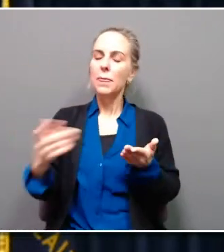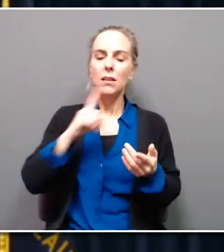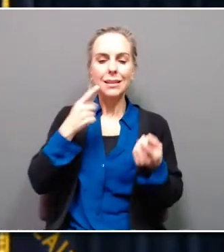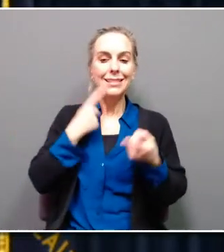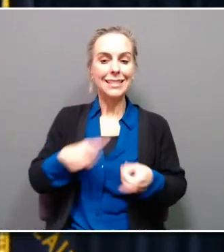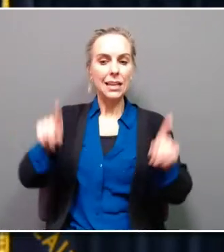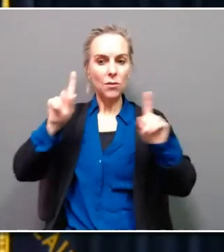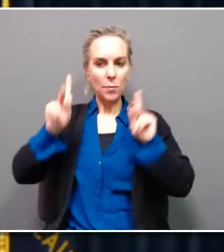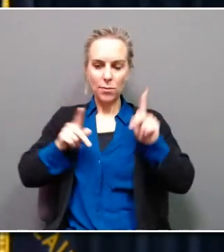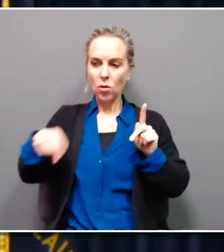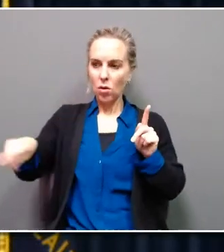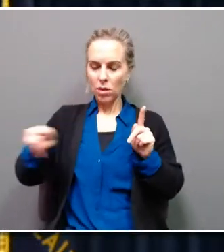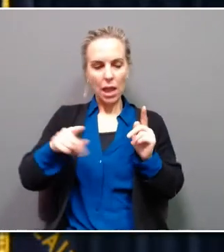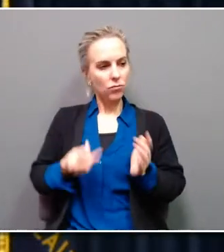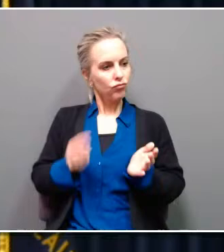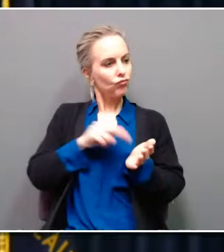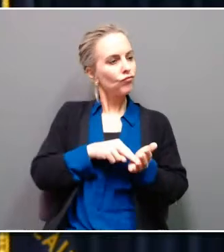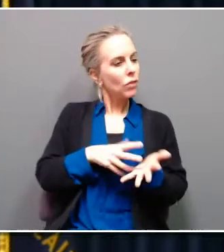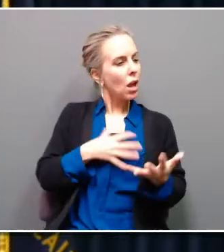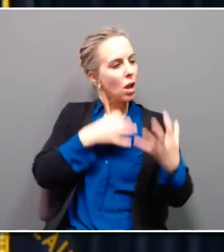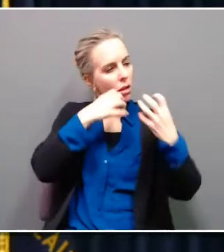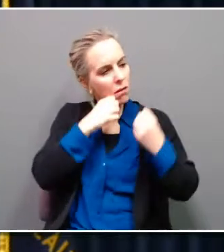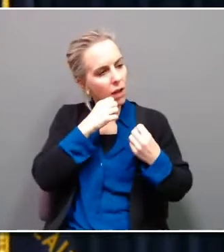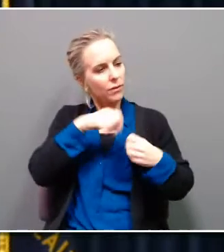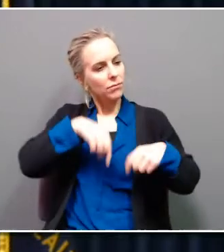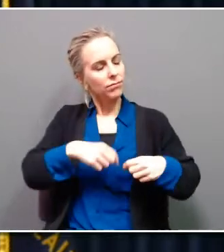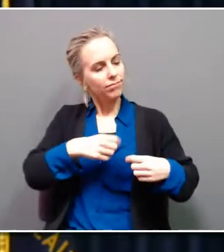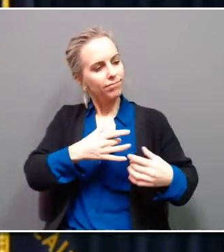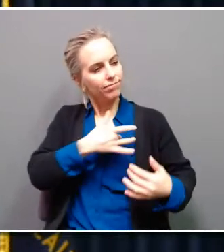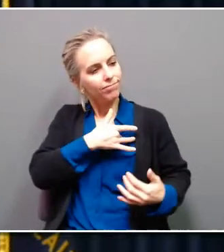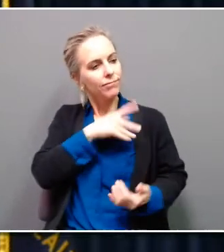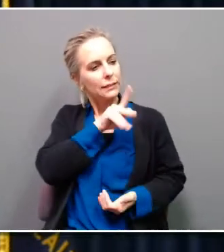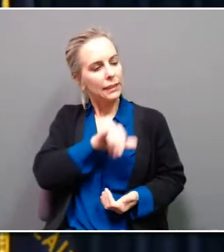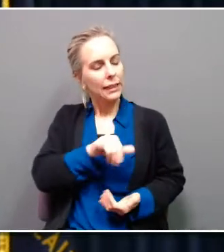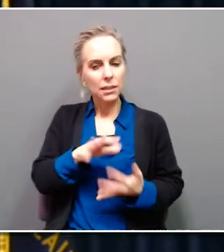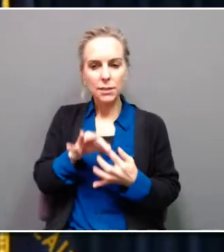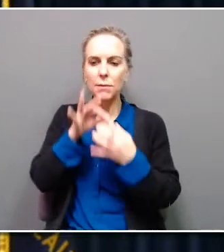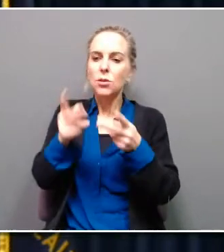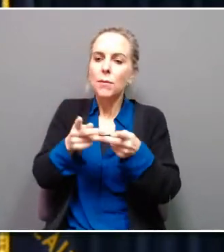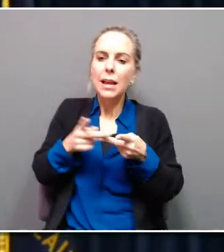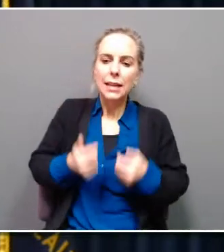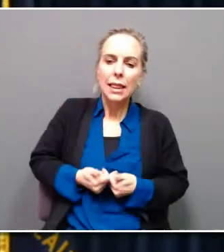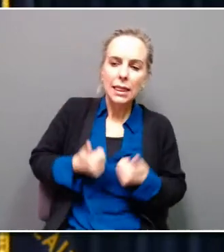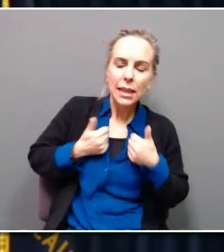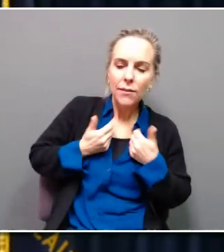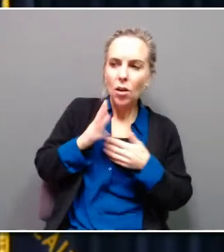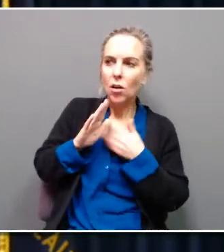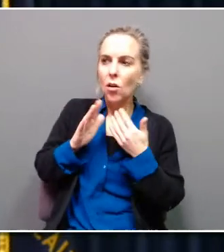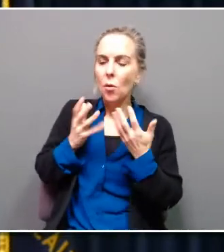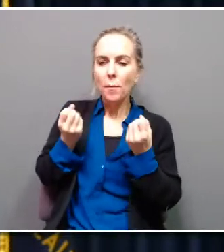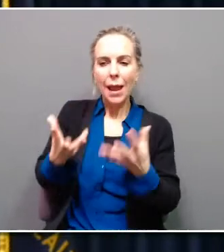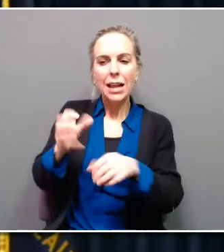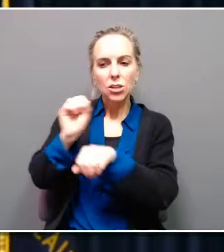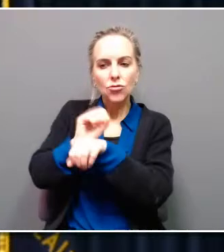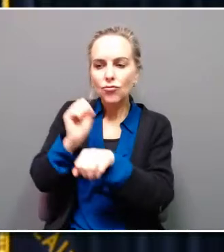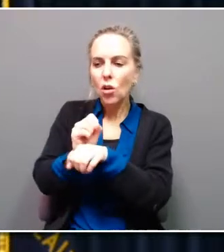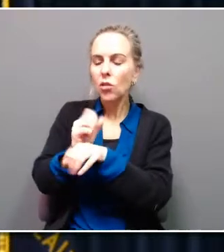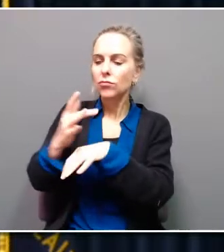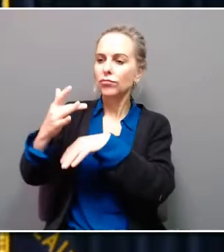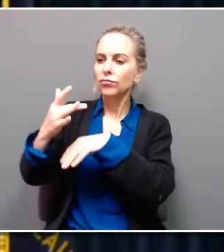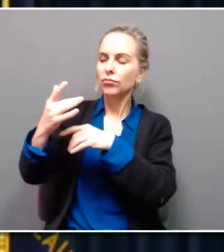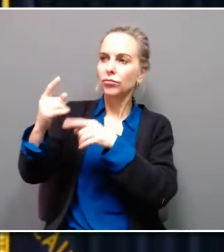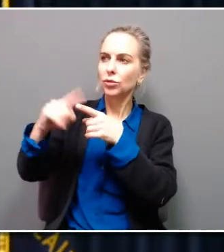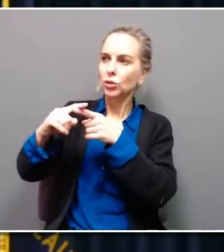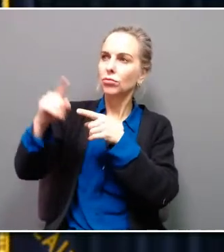about how much they love Kentucky. This is a special place to be and to live. And as all these jobs come to Kentucky, these